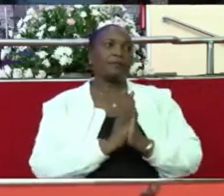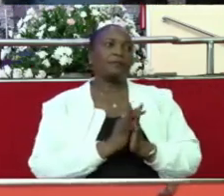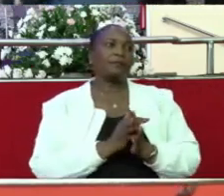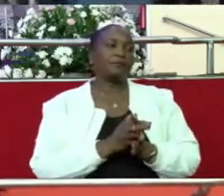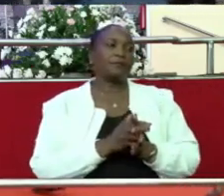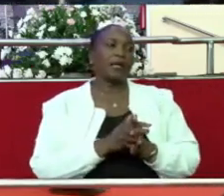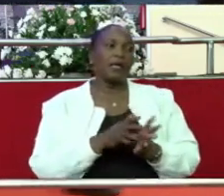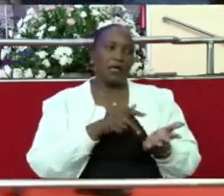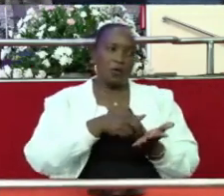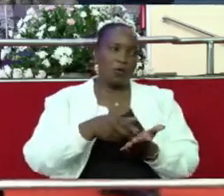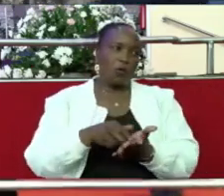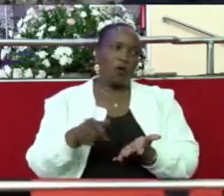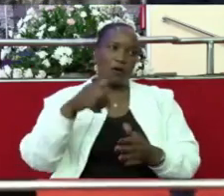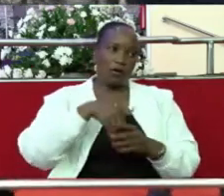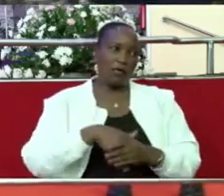God's goodness.